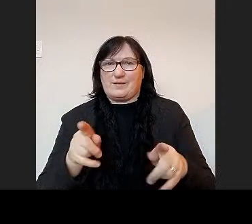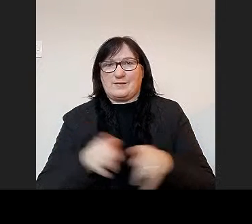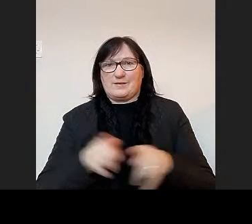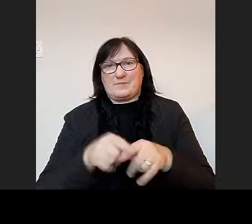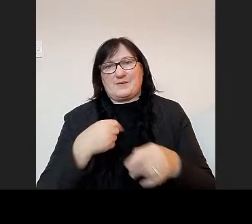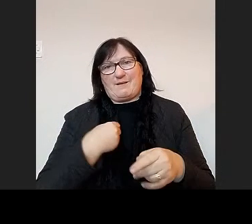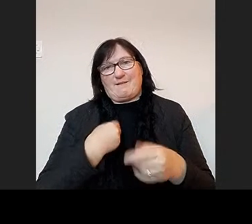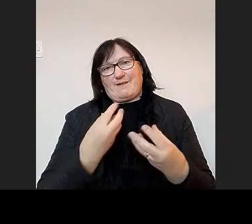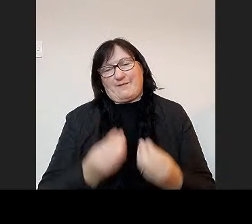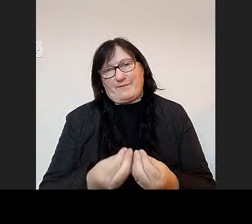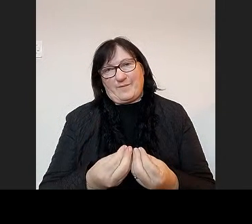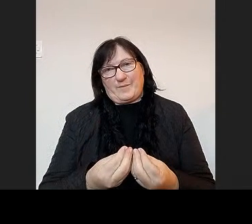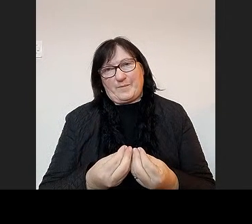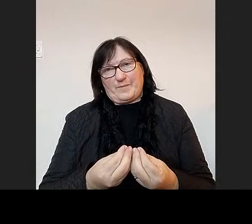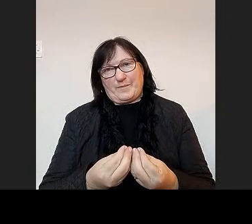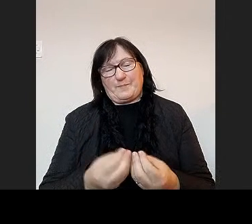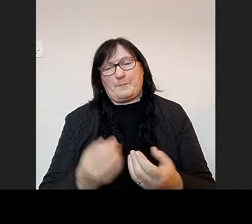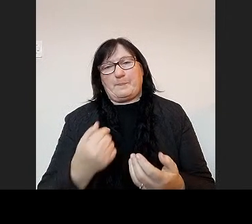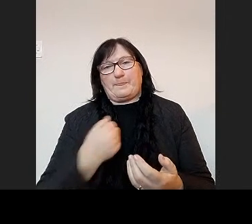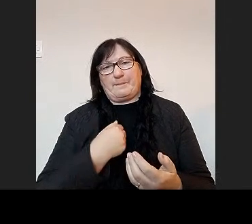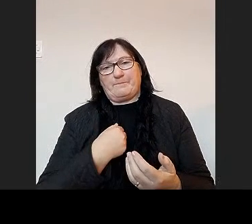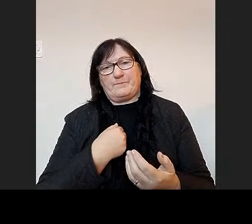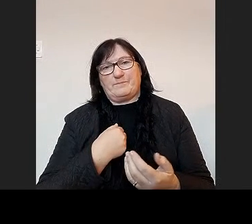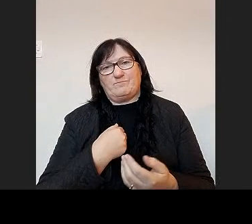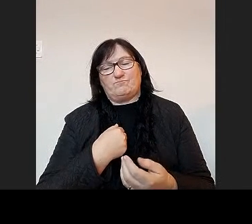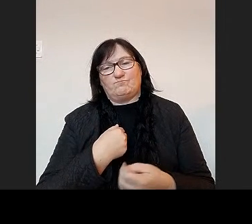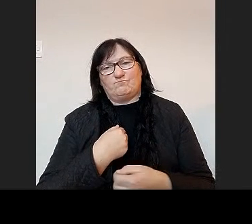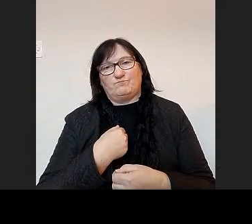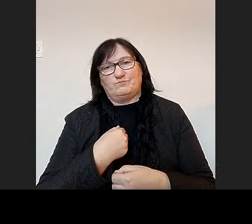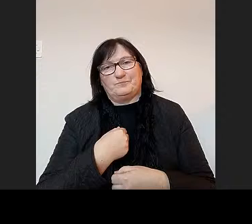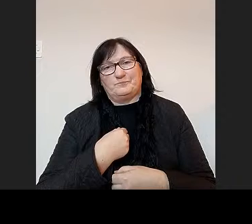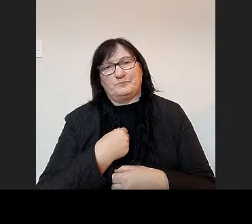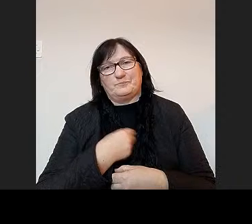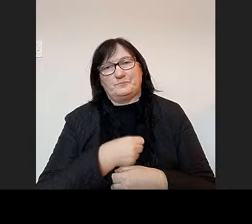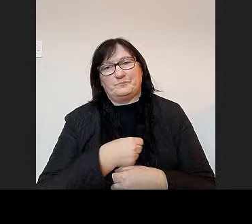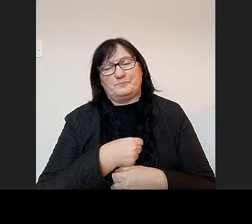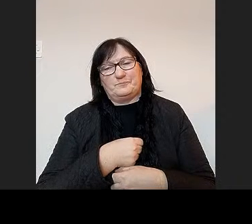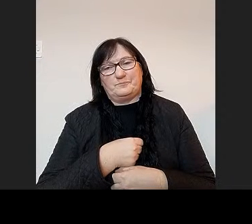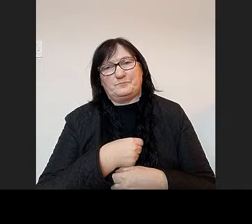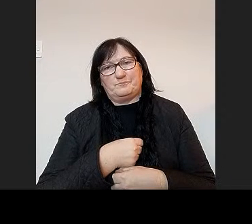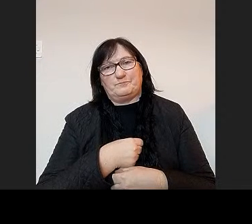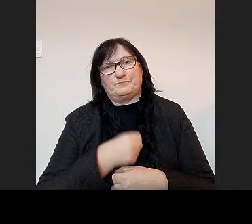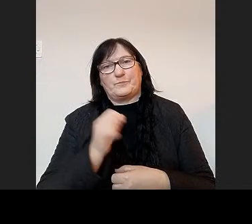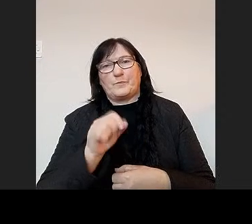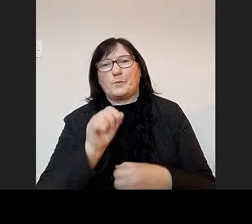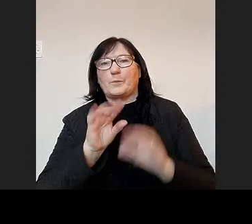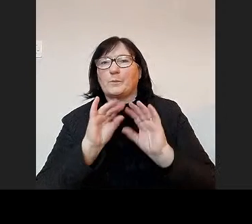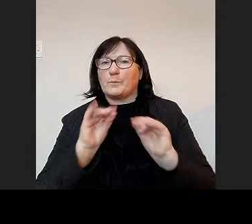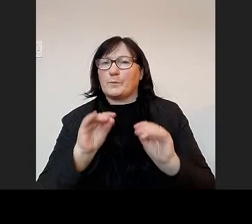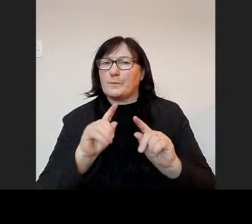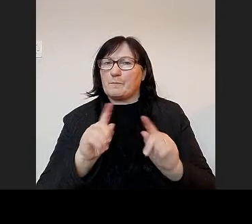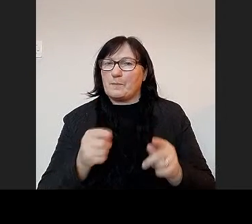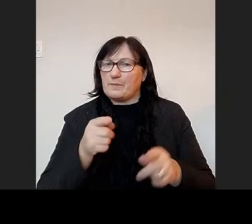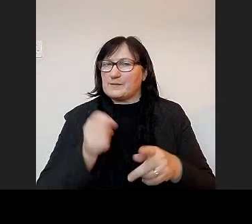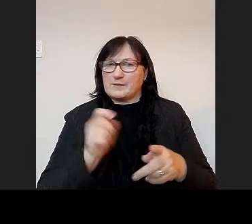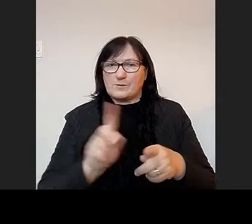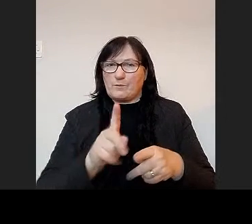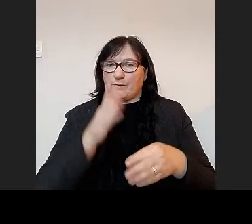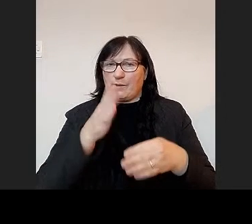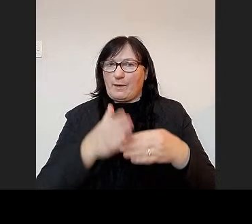we really appreciate that. You've just highlighted that this is not the end of it.